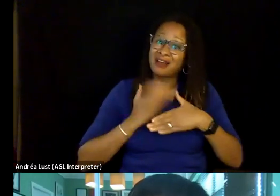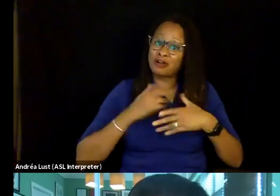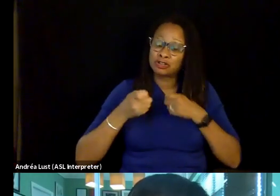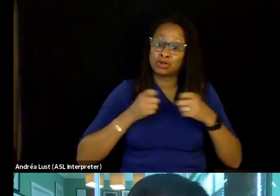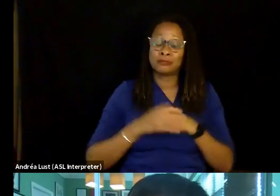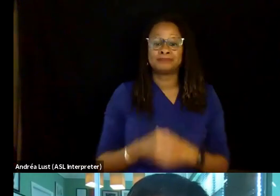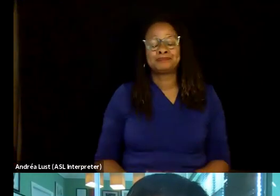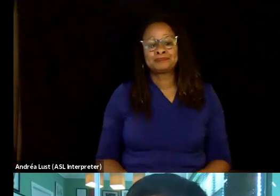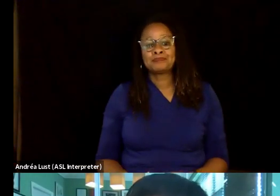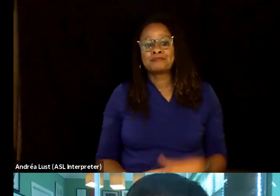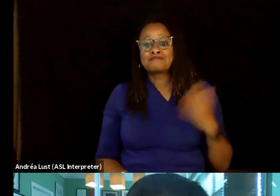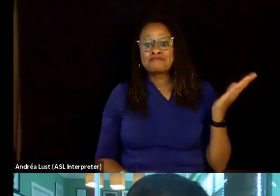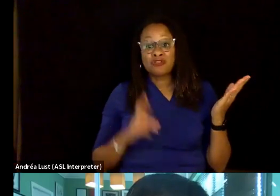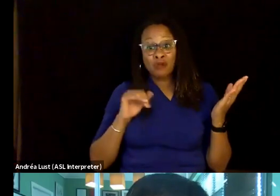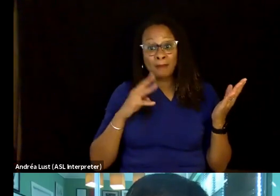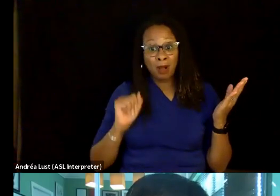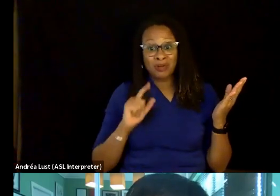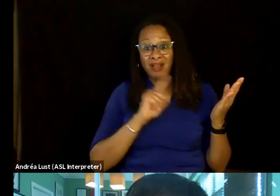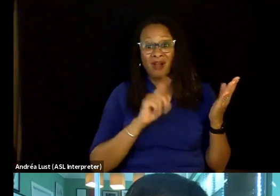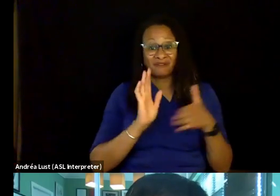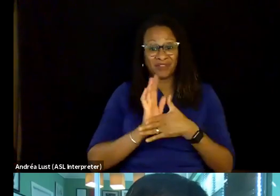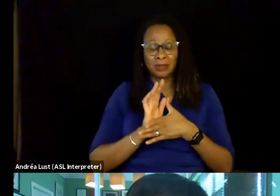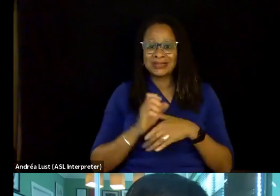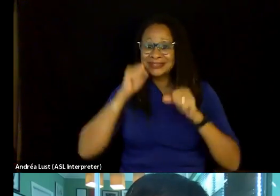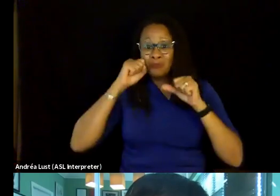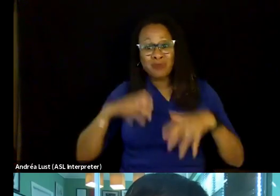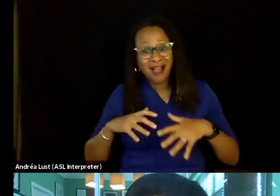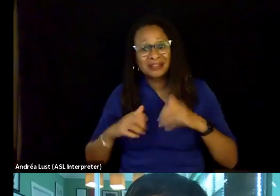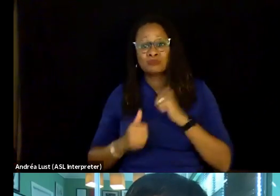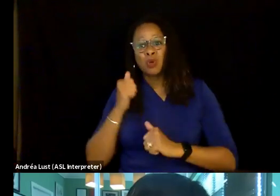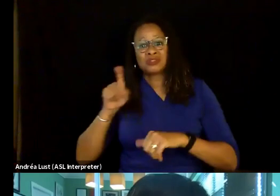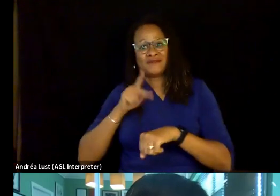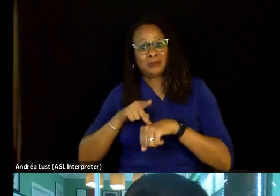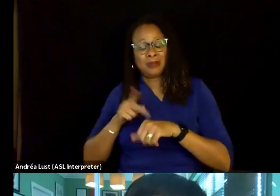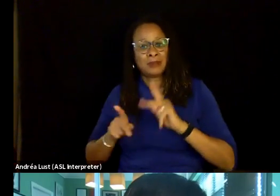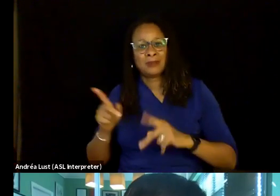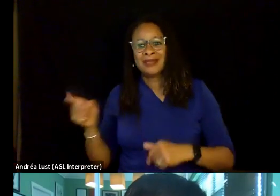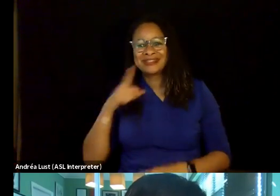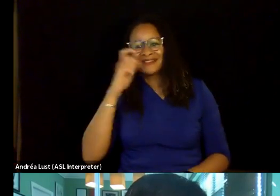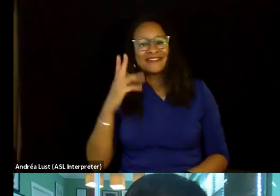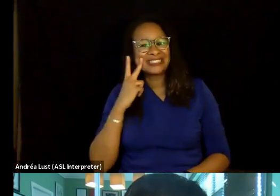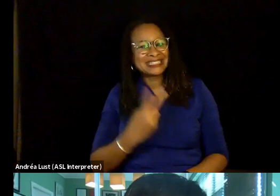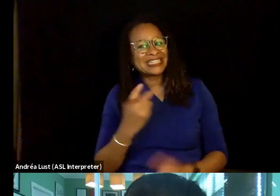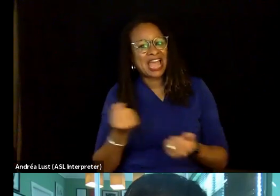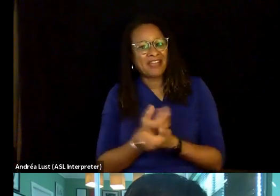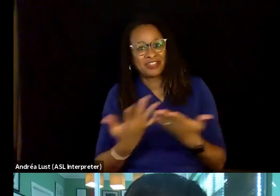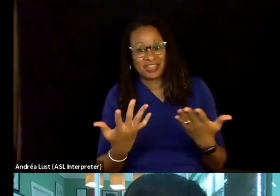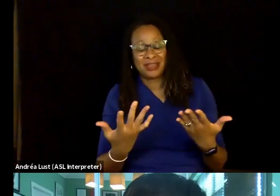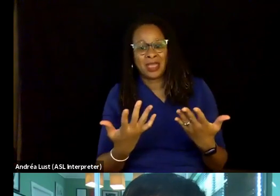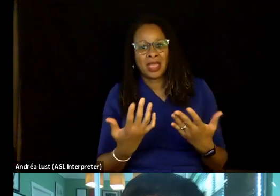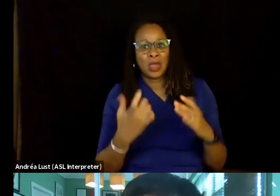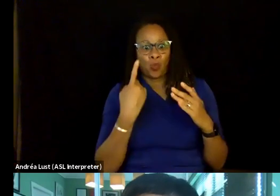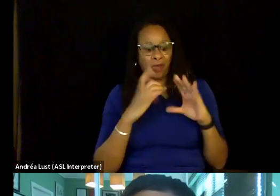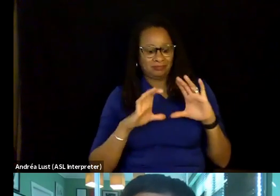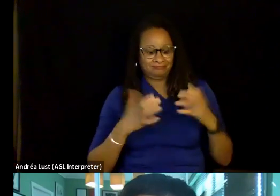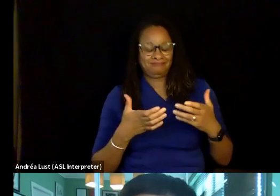did actually was surprising to Filipinos, because I don't think anyone had ever seen everything in the same